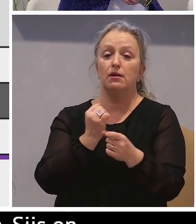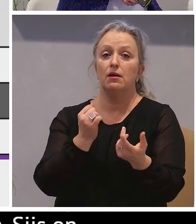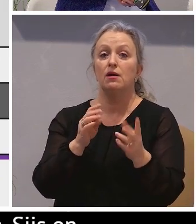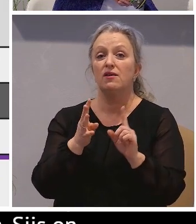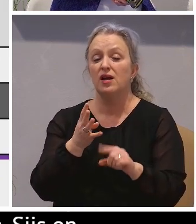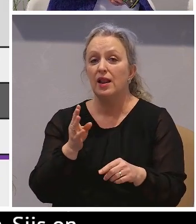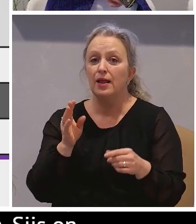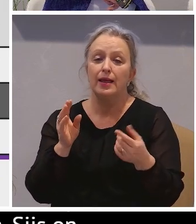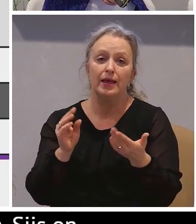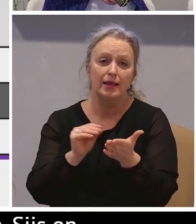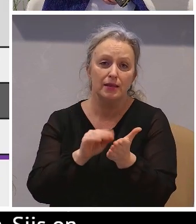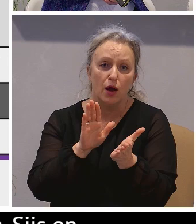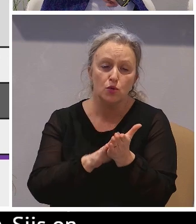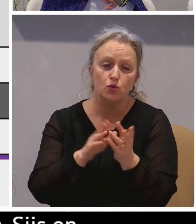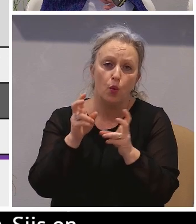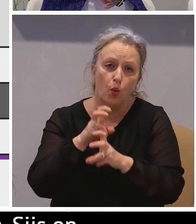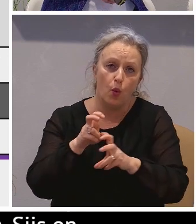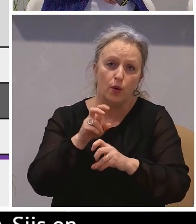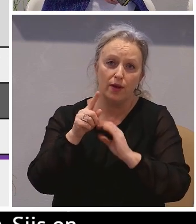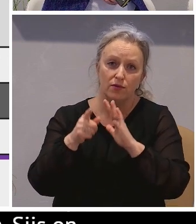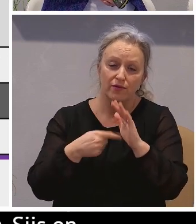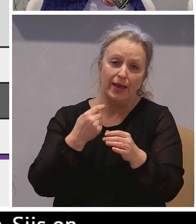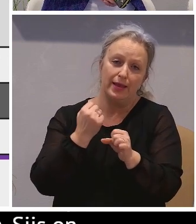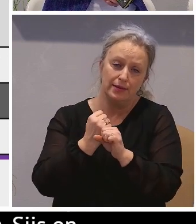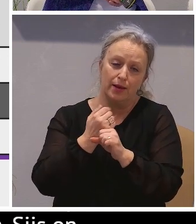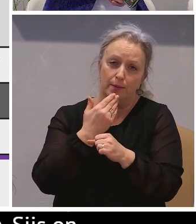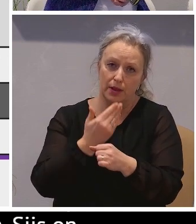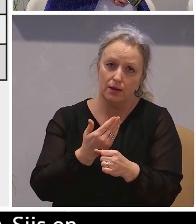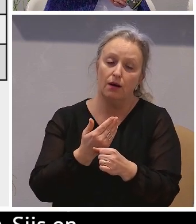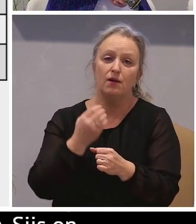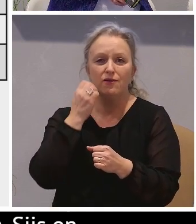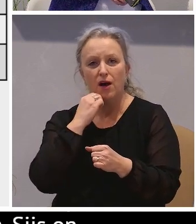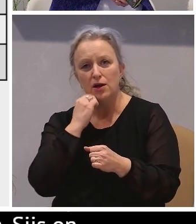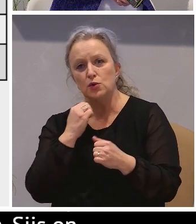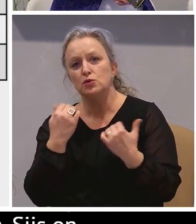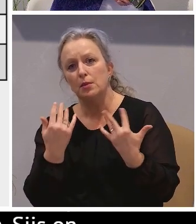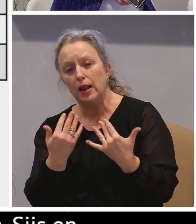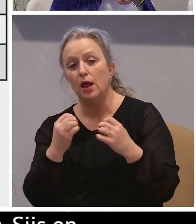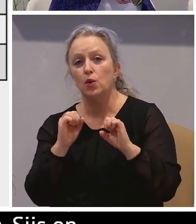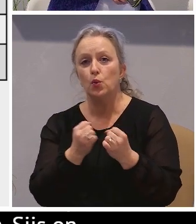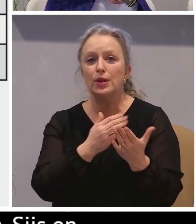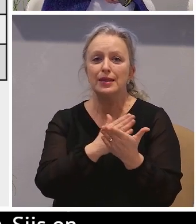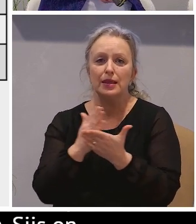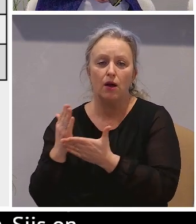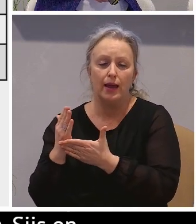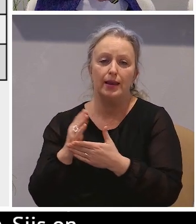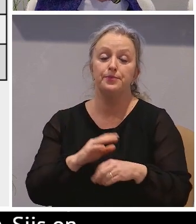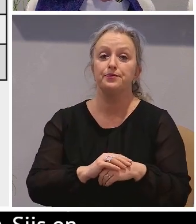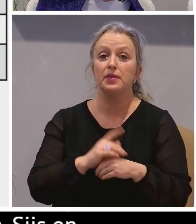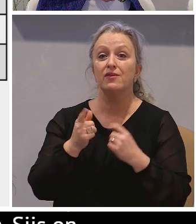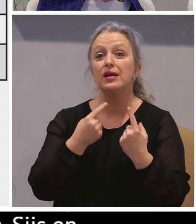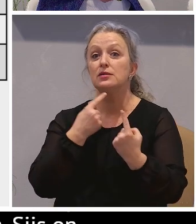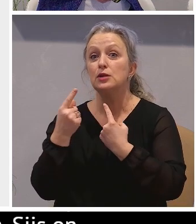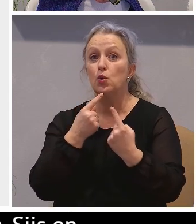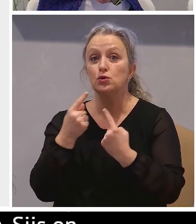millised diagnostics, diagnostilised uuringud oleksid vaja teha, ühesõnaga, mis vanuses ja kui sageli and ja siis on also siis ka counseling.